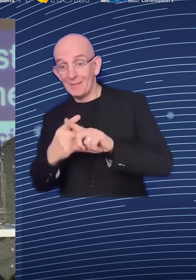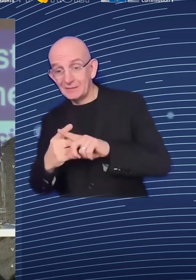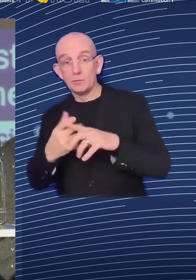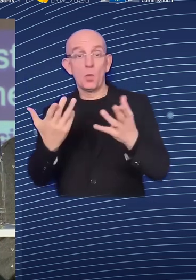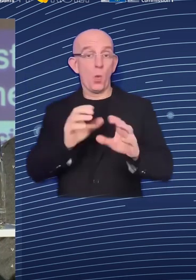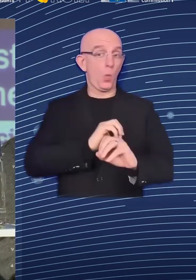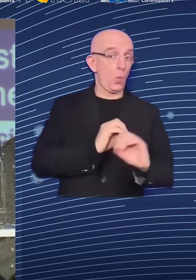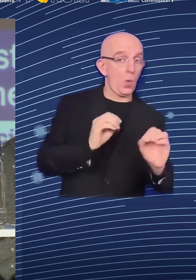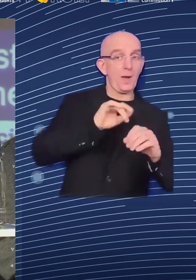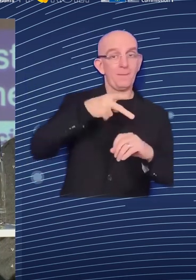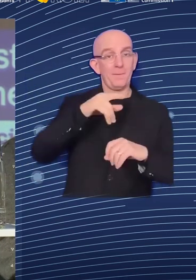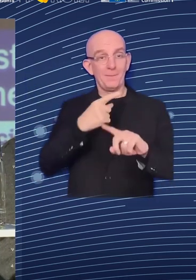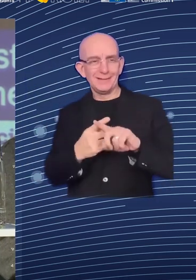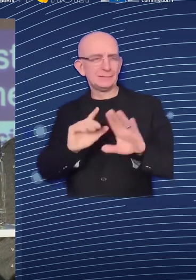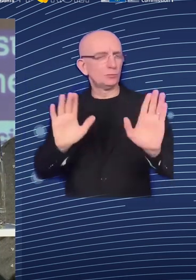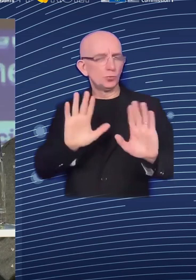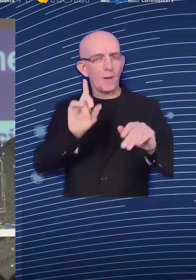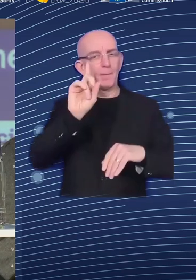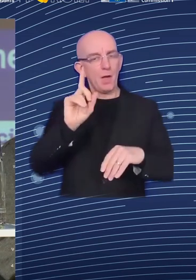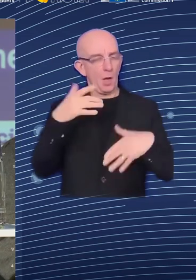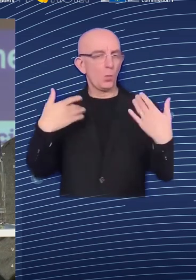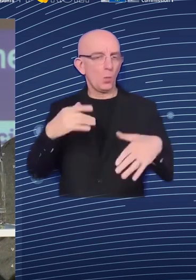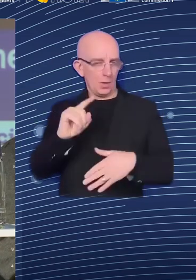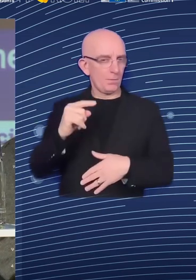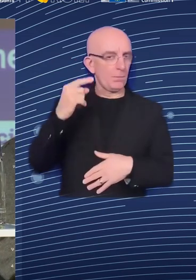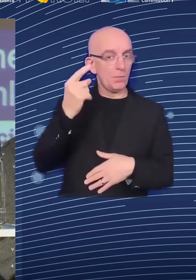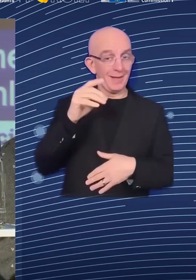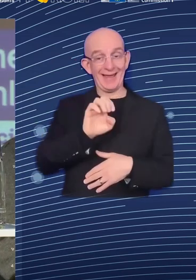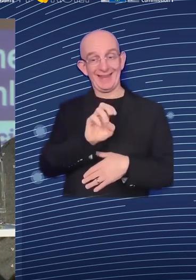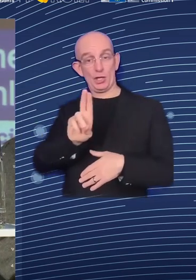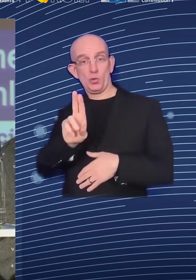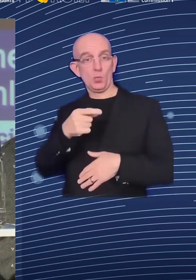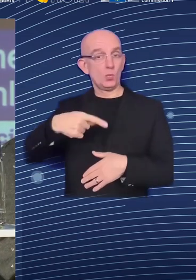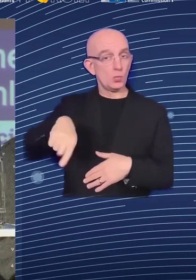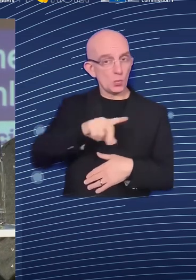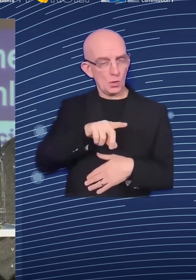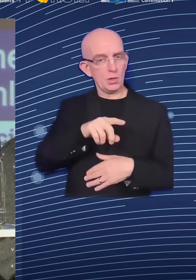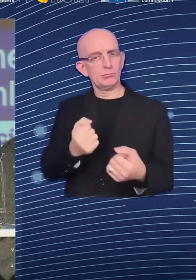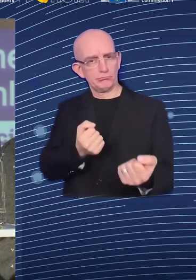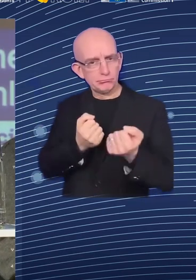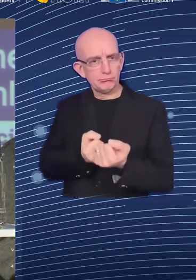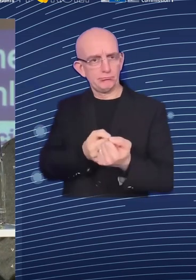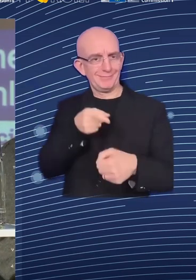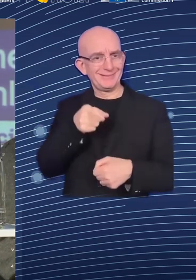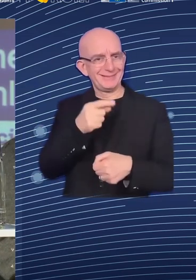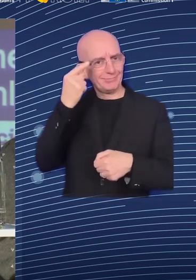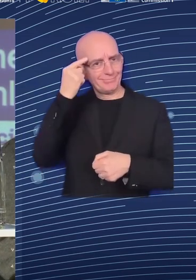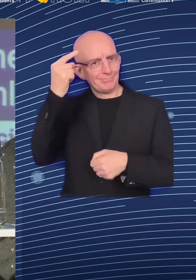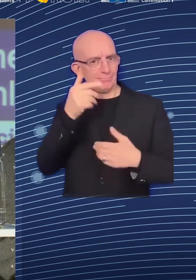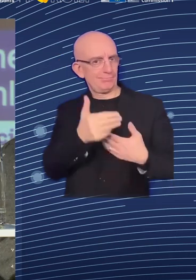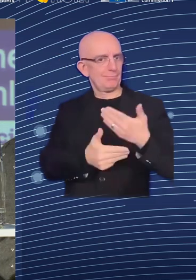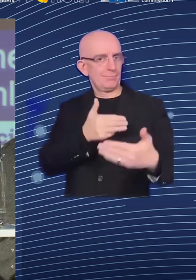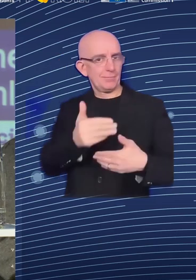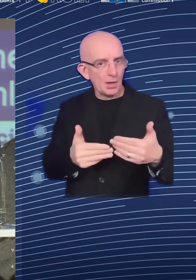public initiative or not only to support private initiative, to support common initiative, the digital common strategy. I tried to explain that before,